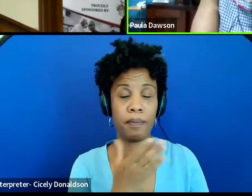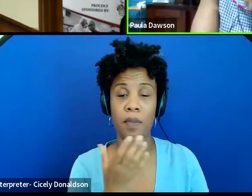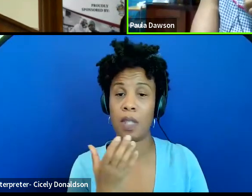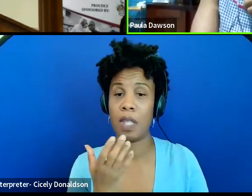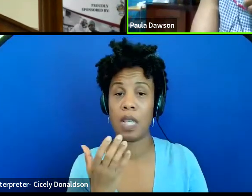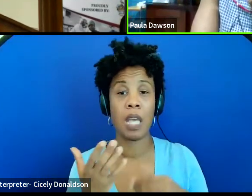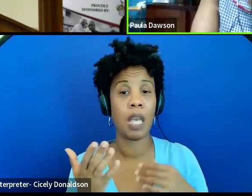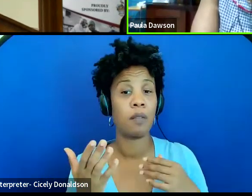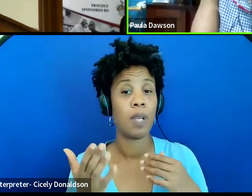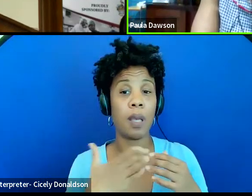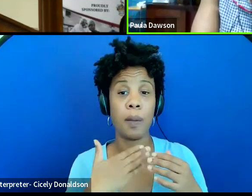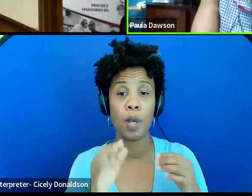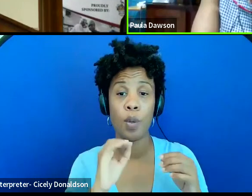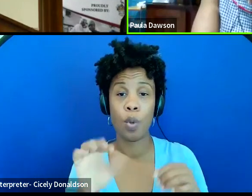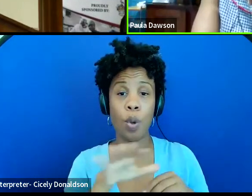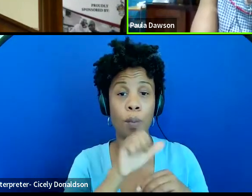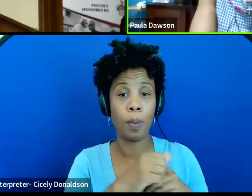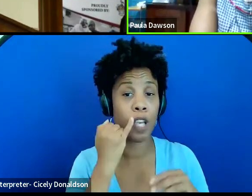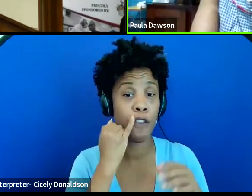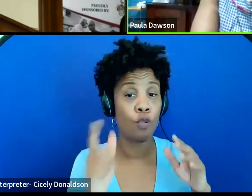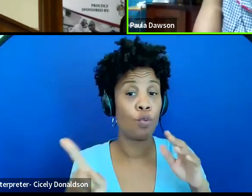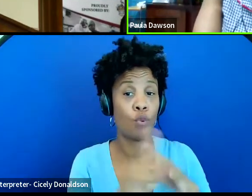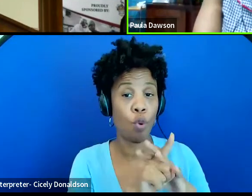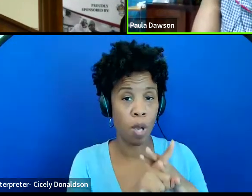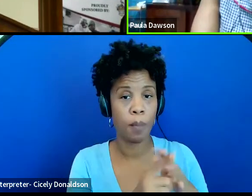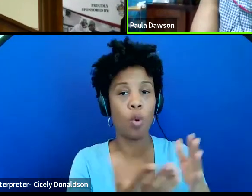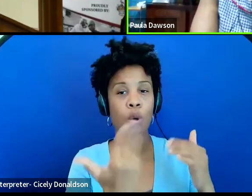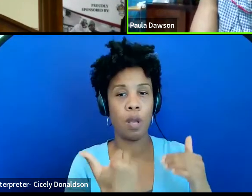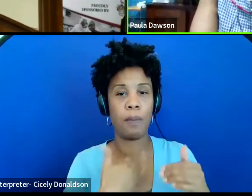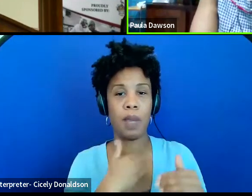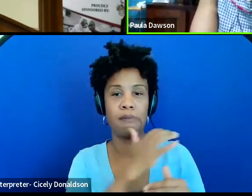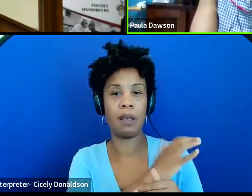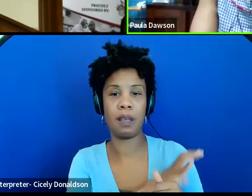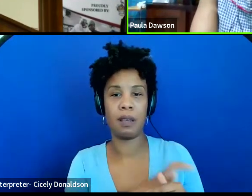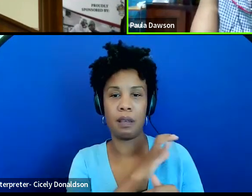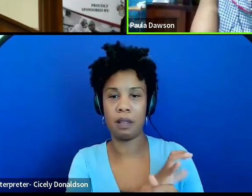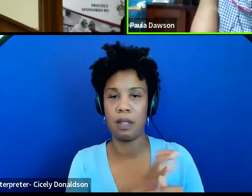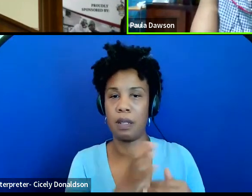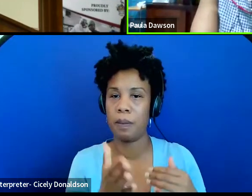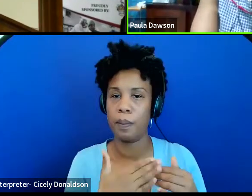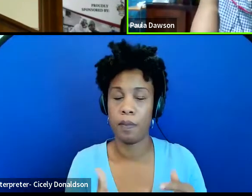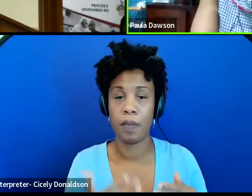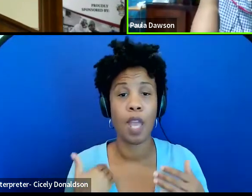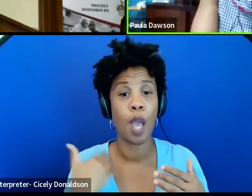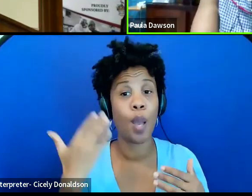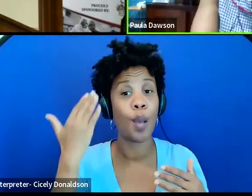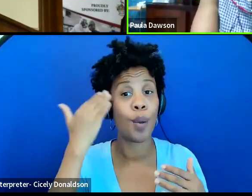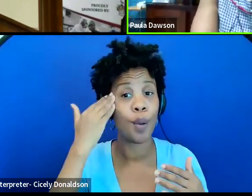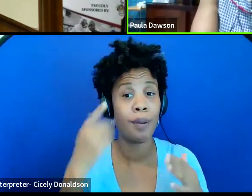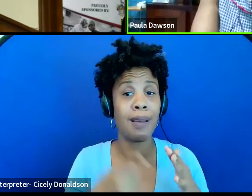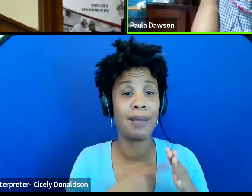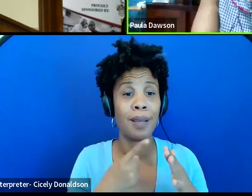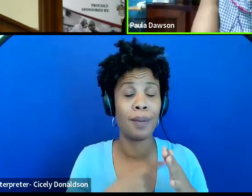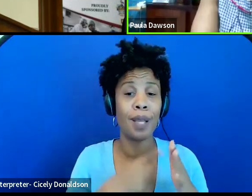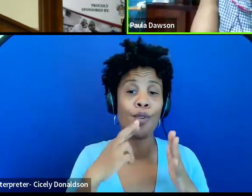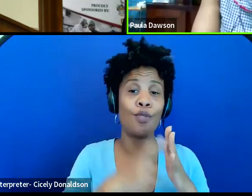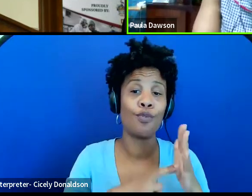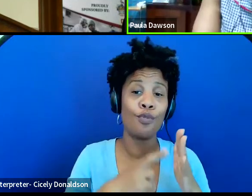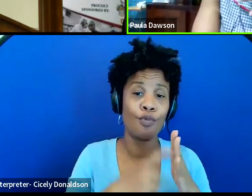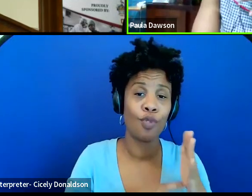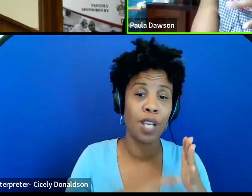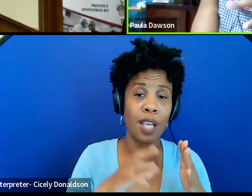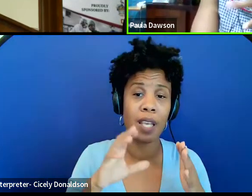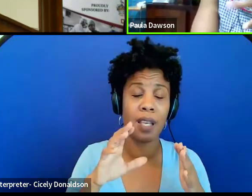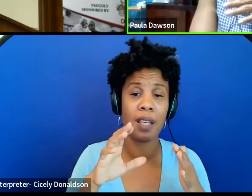Even if you don't have an appointment, we don't turn you back, especially because I know the cost when you rent a car or a taxi, or